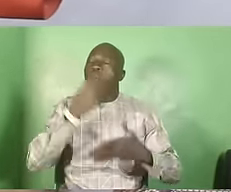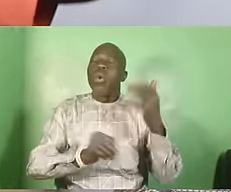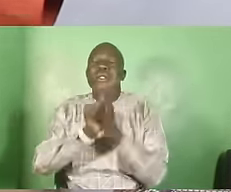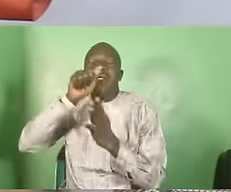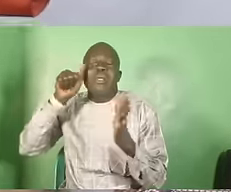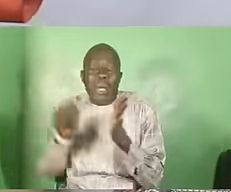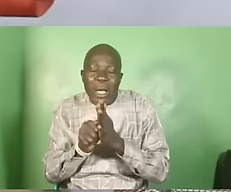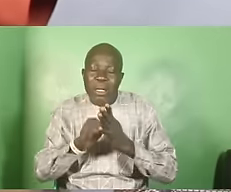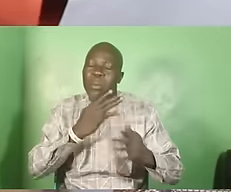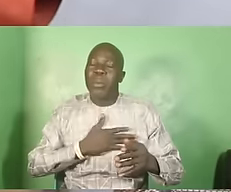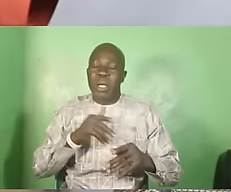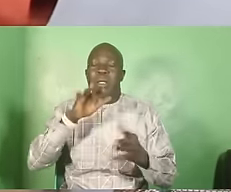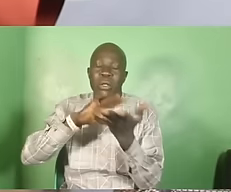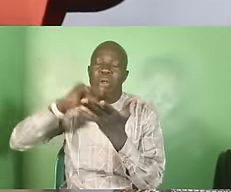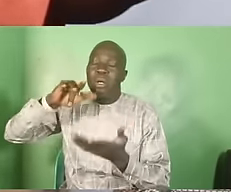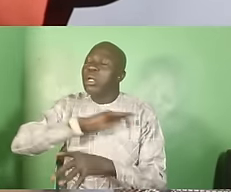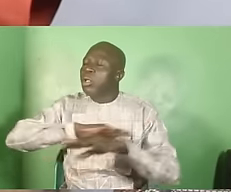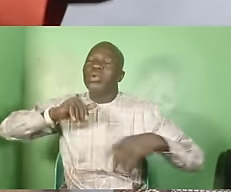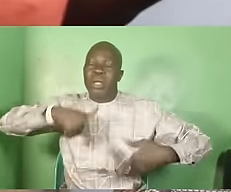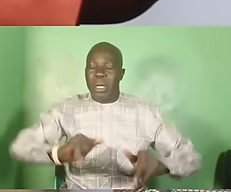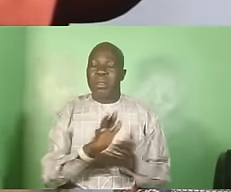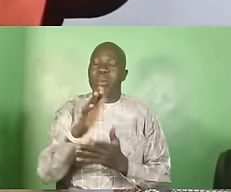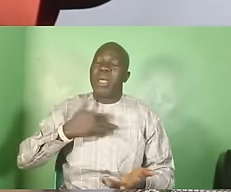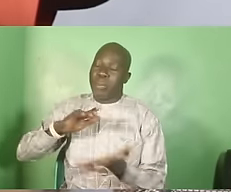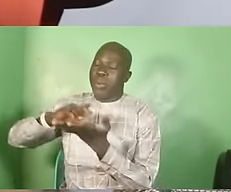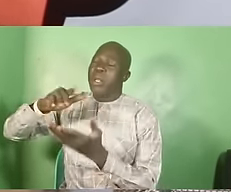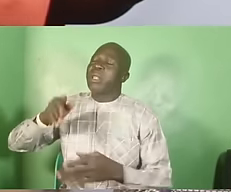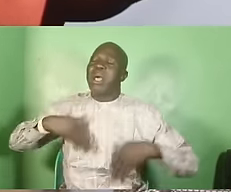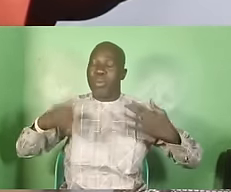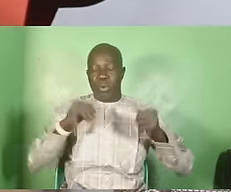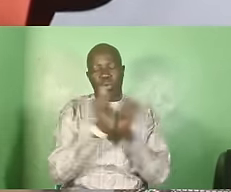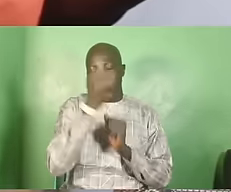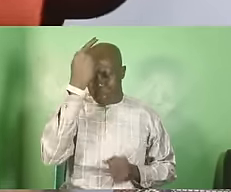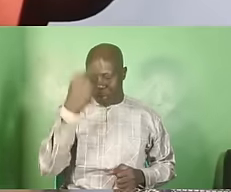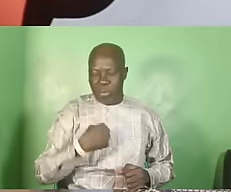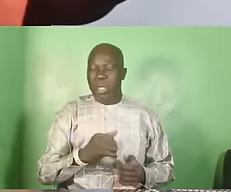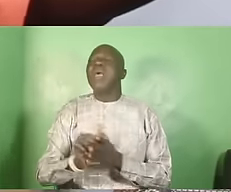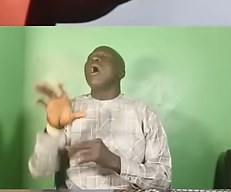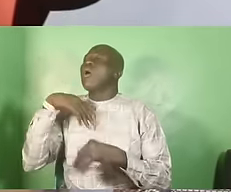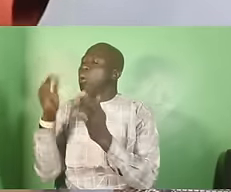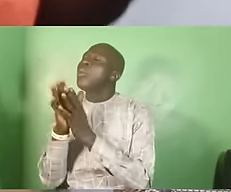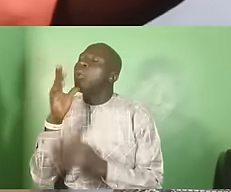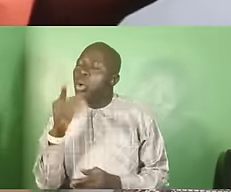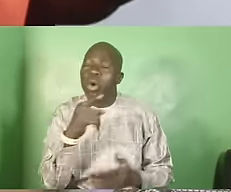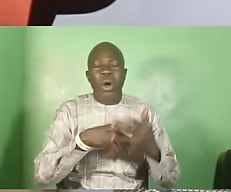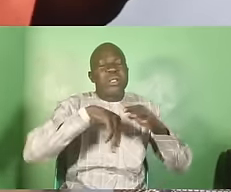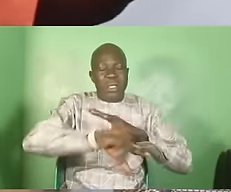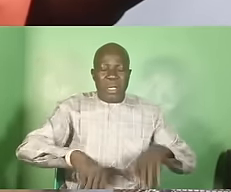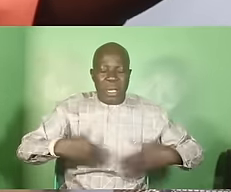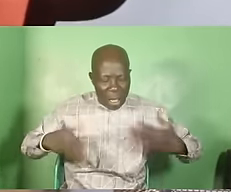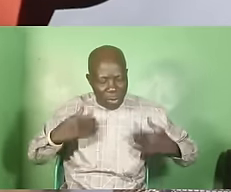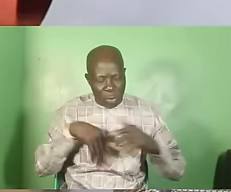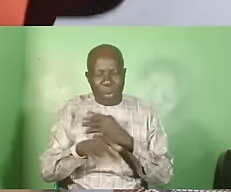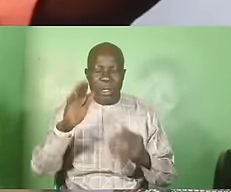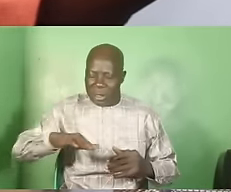Lord. What is injury my glory? That means my parents not to be happy with you. Mommy, you know, mommy, you too will see. Because the devil